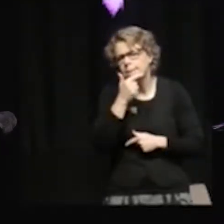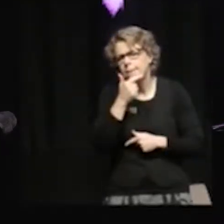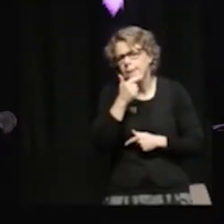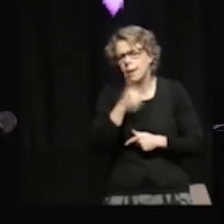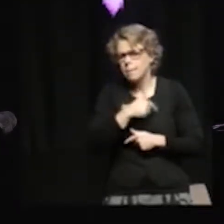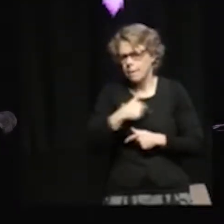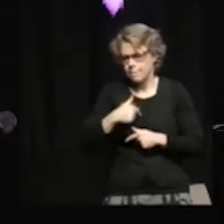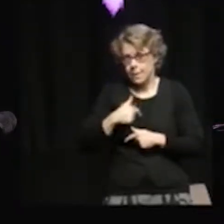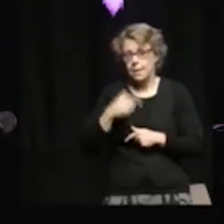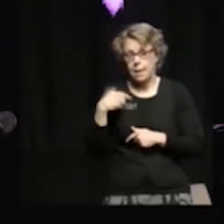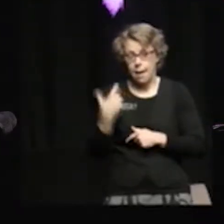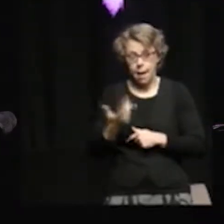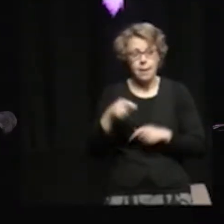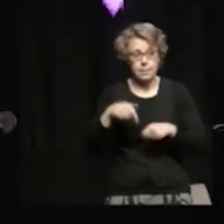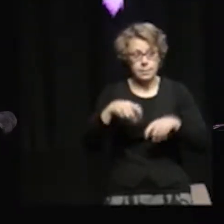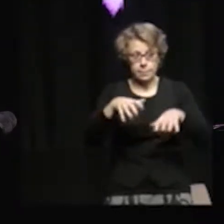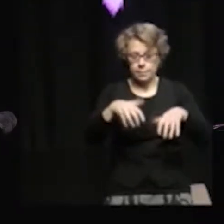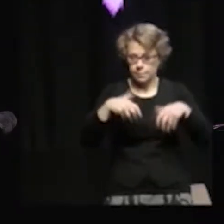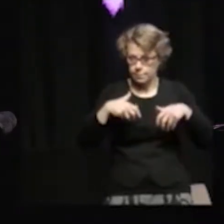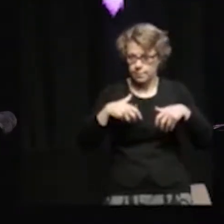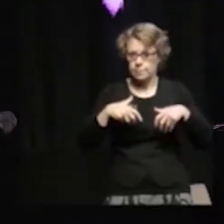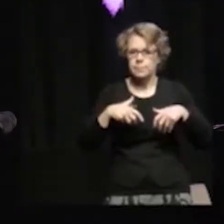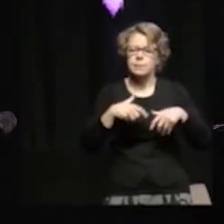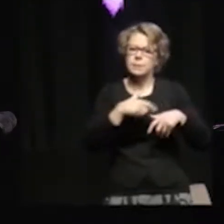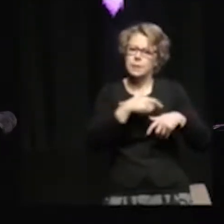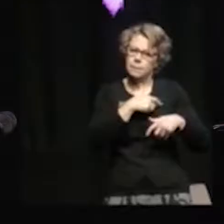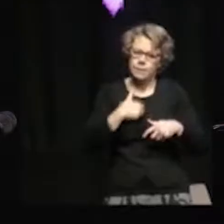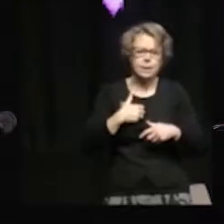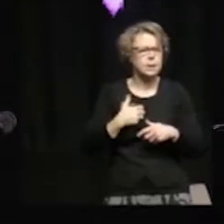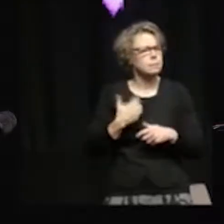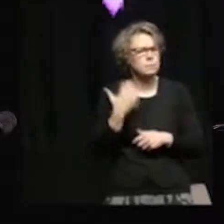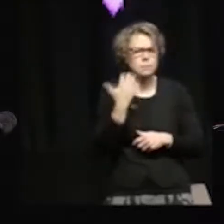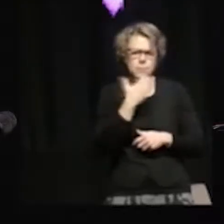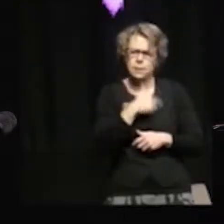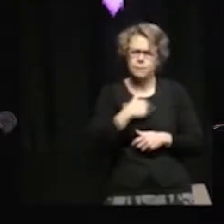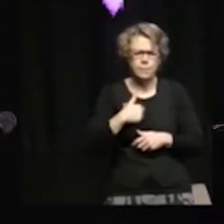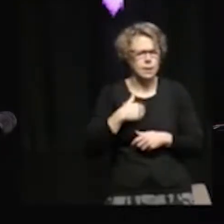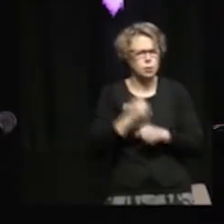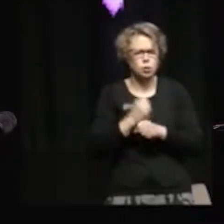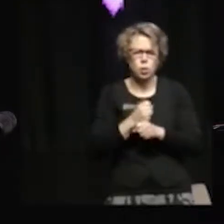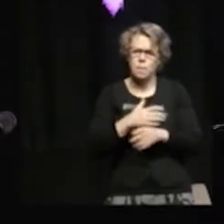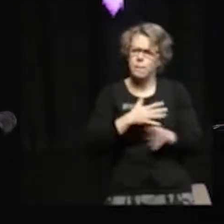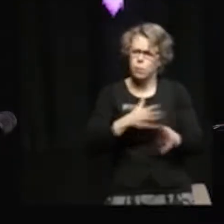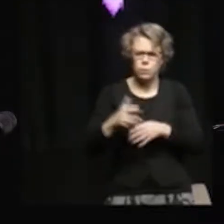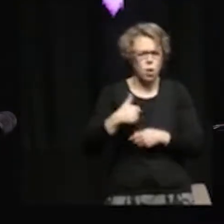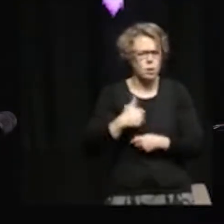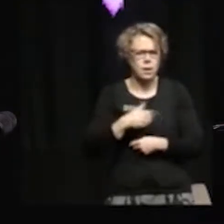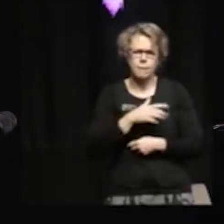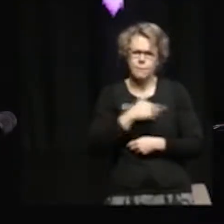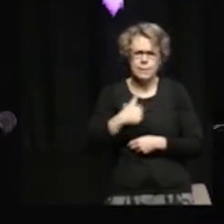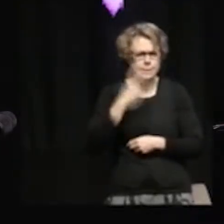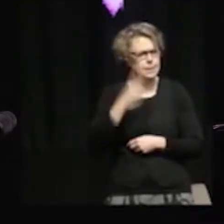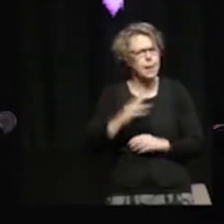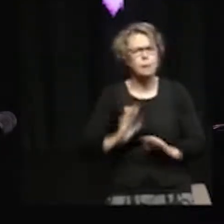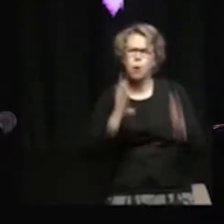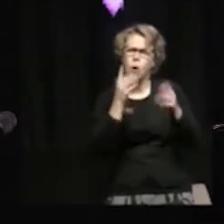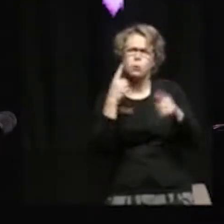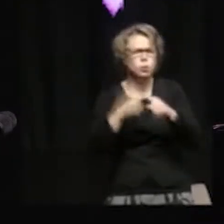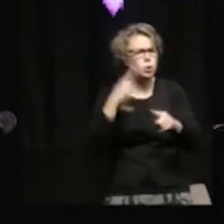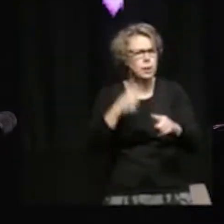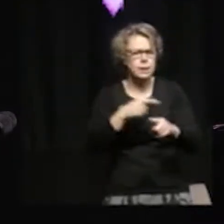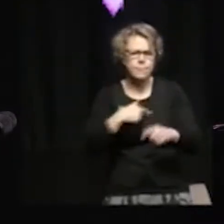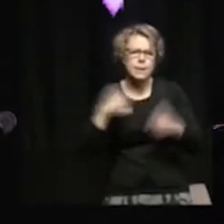But we are called today, and our work, as it has always been, is clear. We will celebrate the